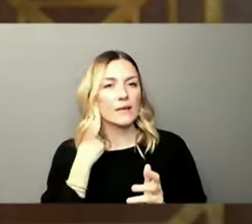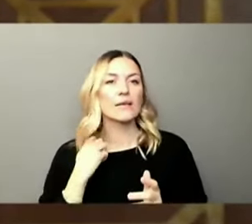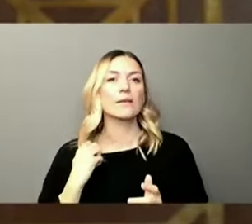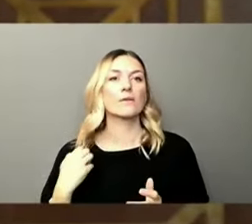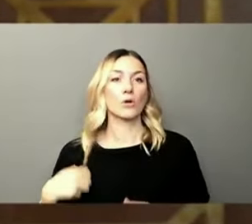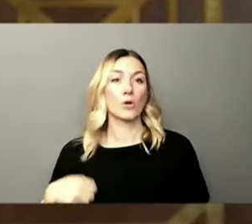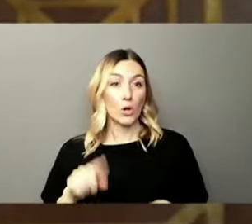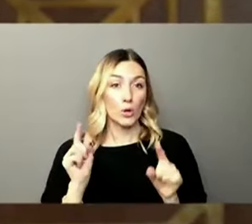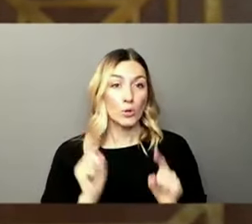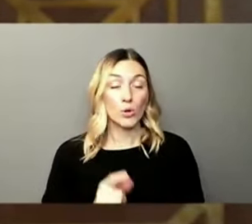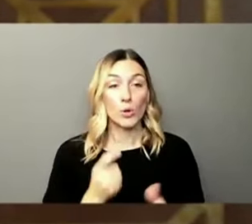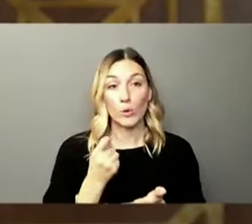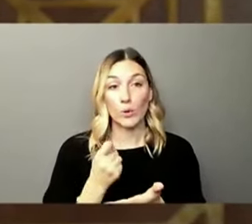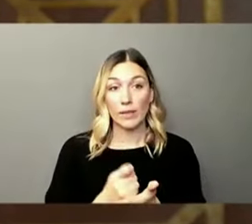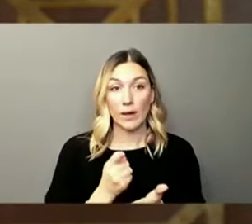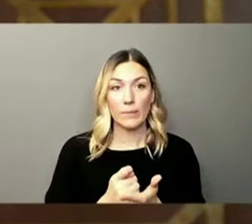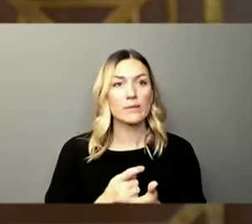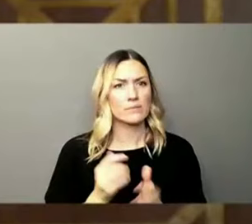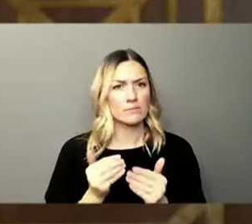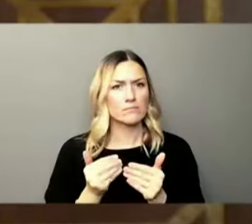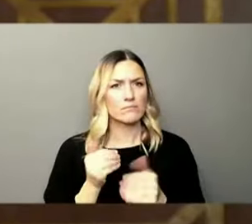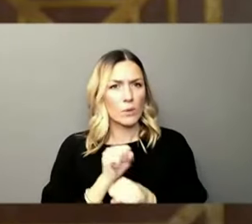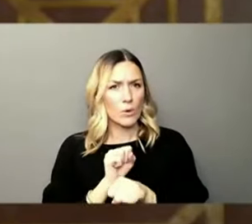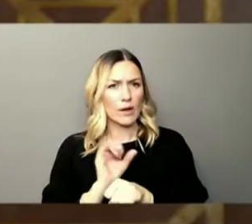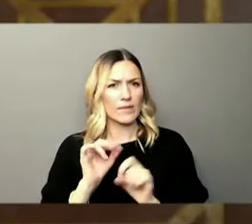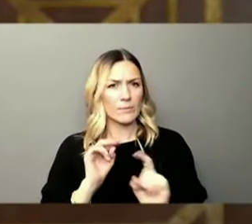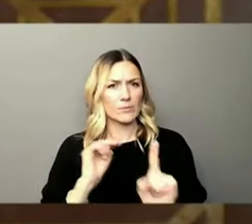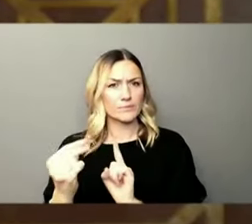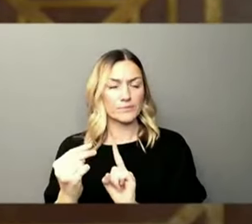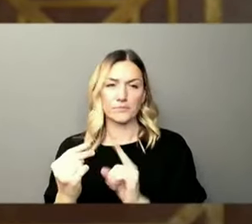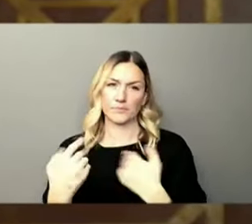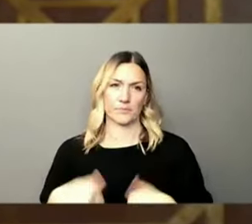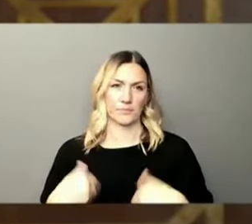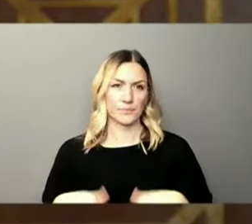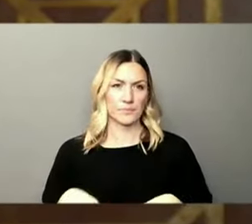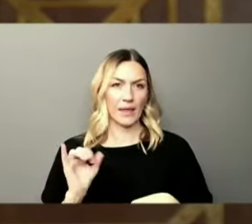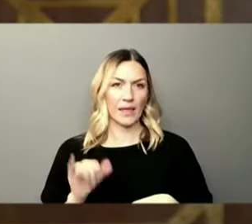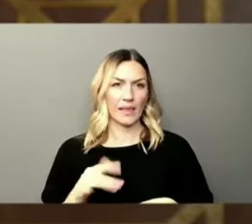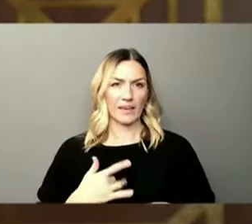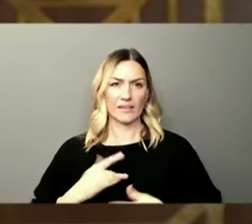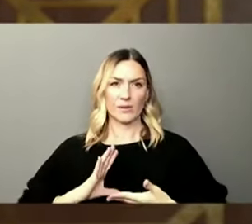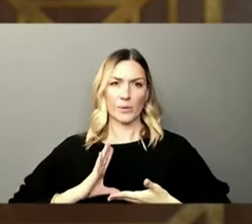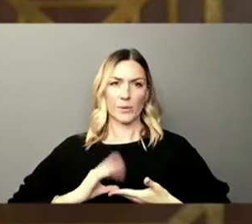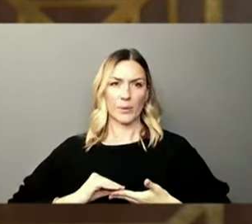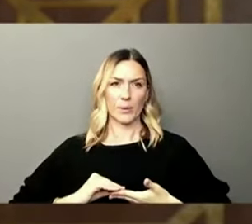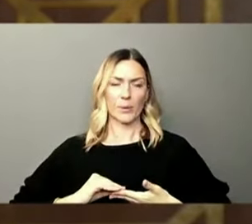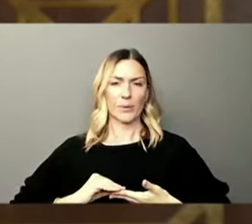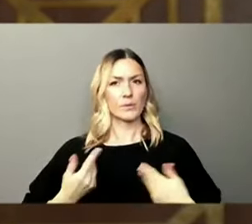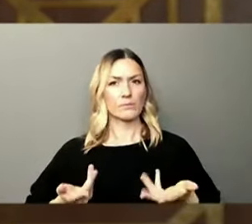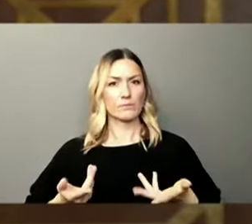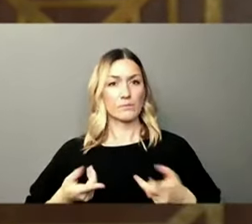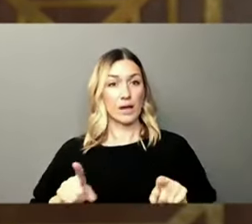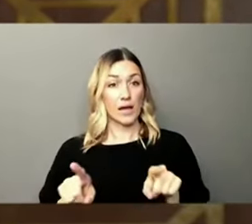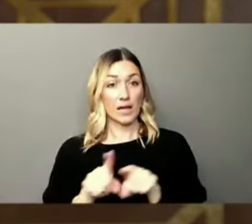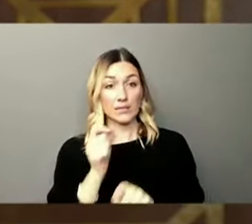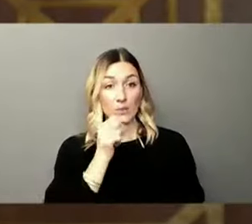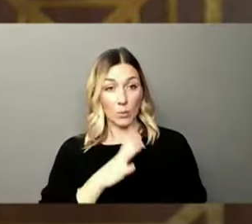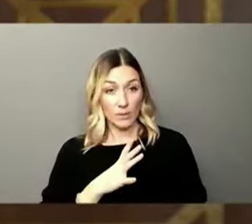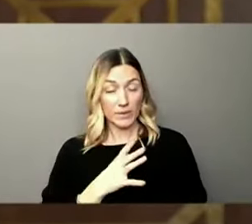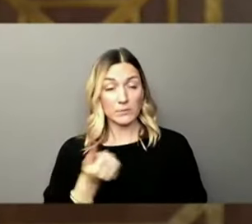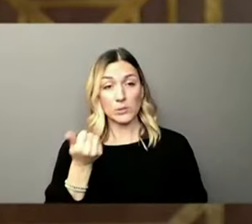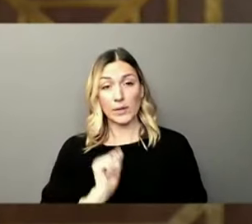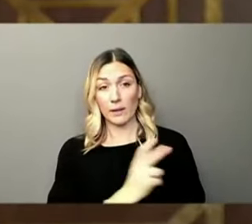therapist. Let's work on it from that angle. And that's very discouraging as a woman or any